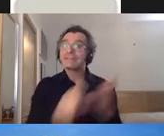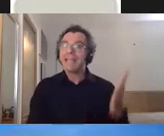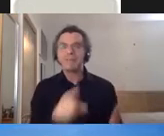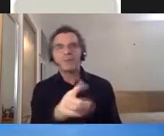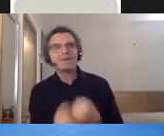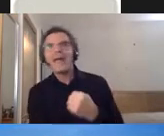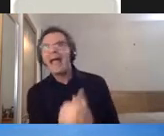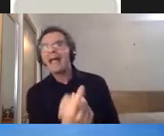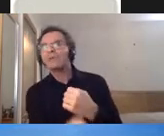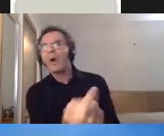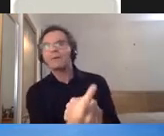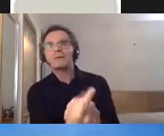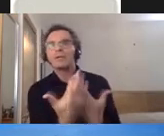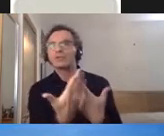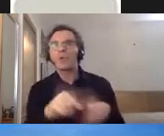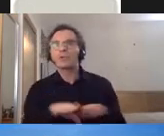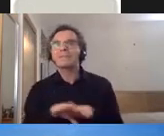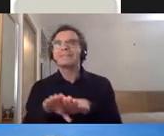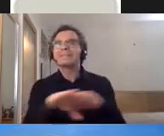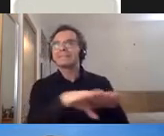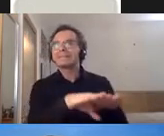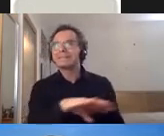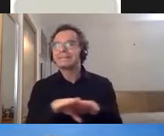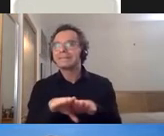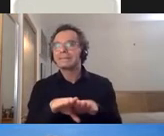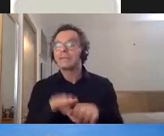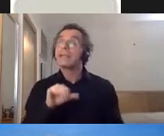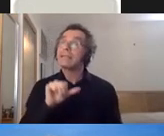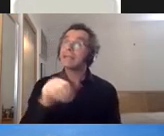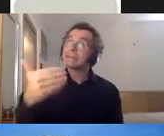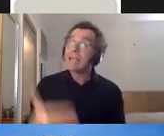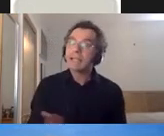and inconsistent. Next slide, please.